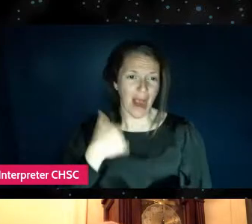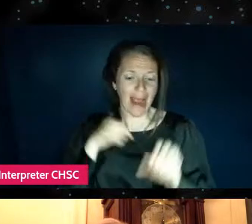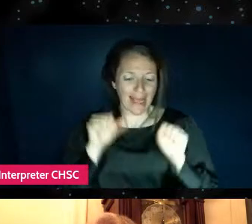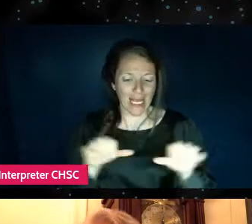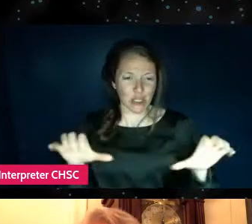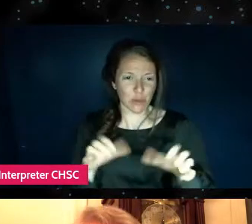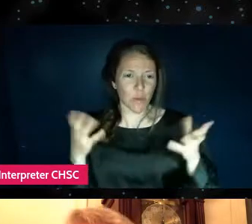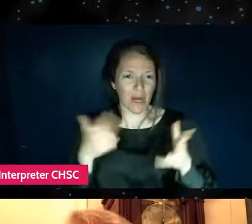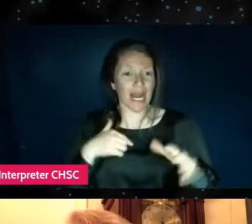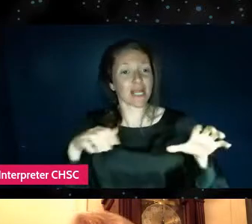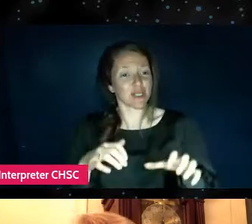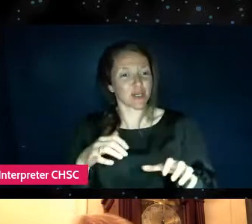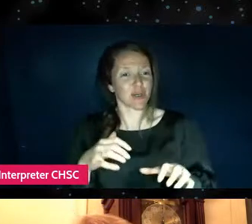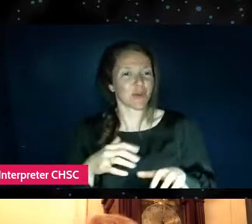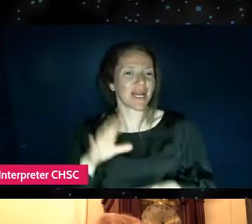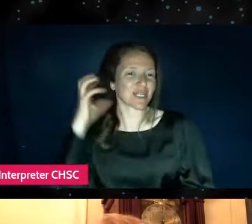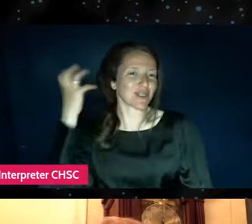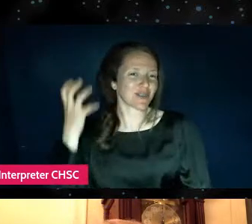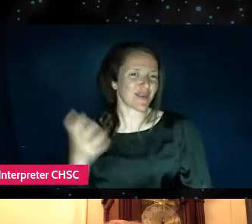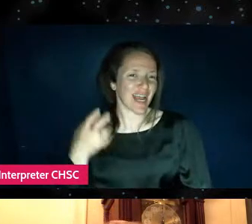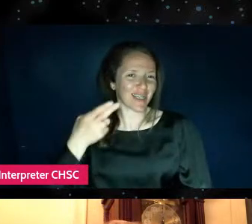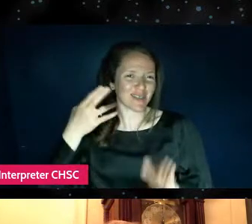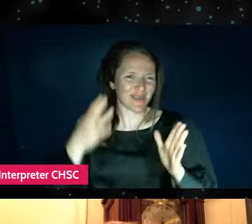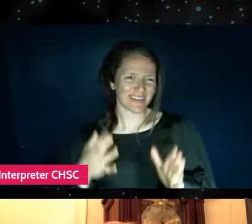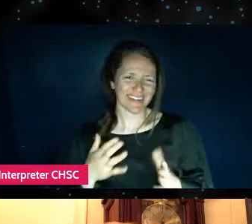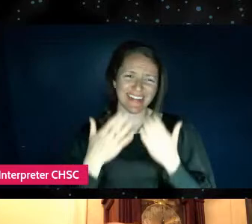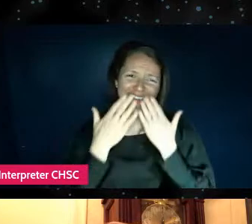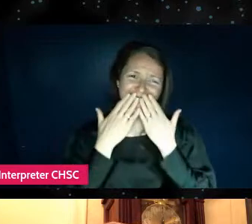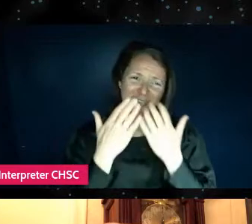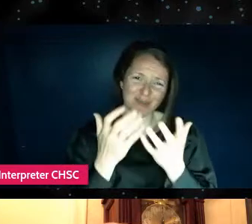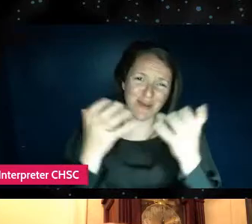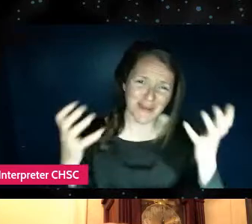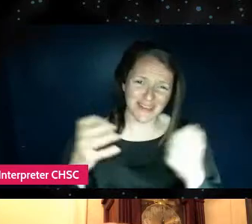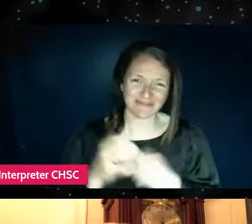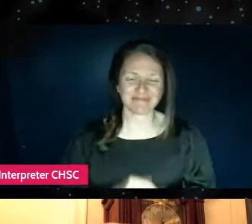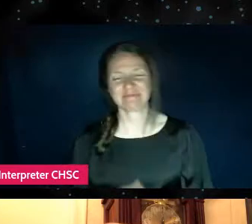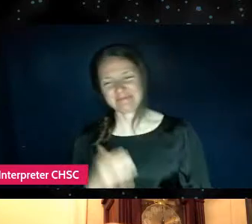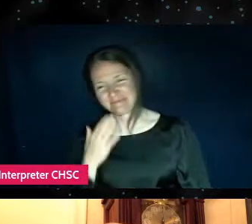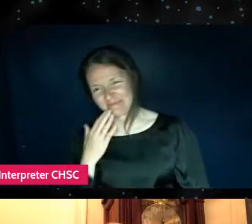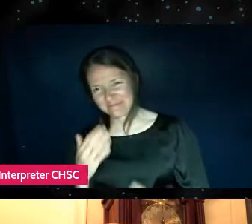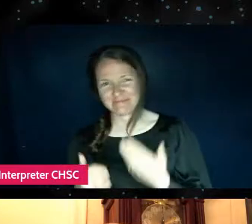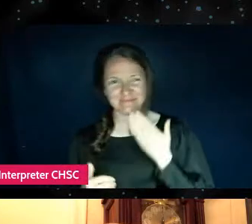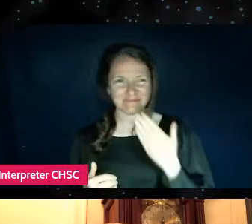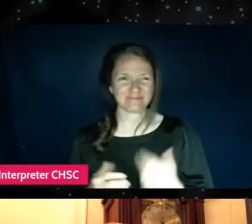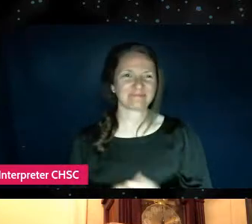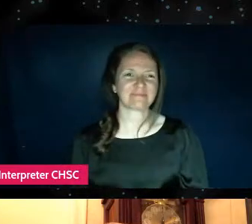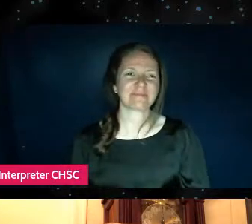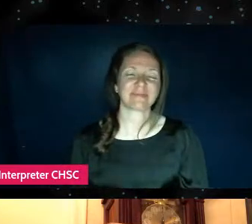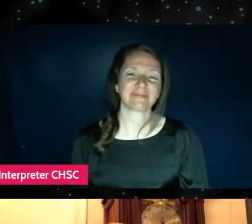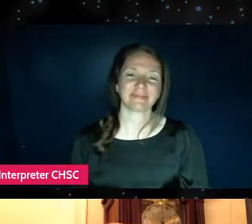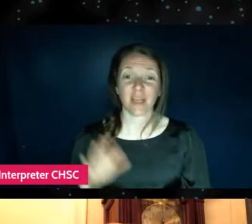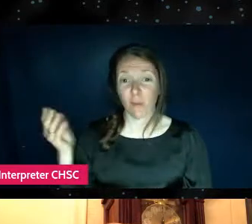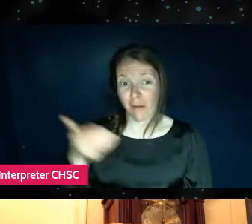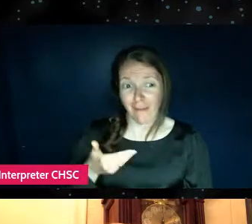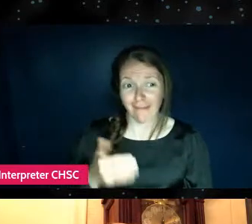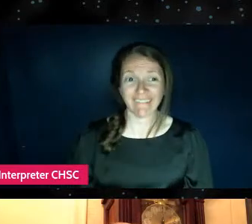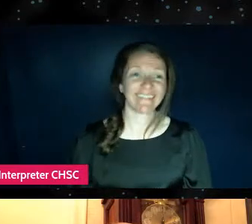drag historian. So just thank you so much. Well, thank you. Thank you so much. You're so welcome.